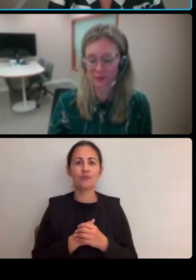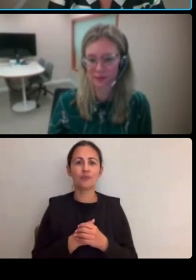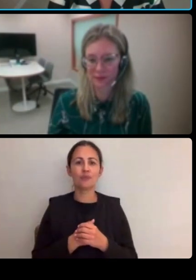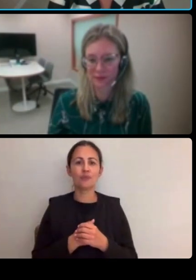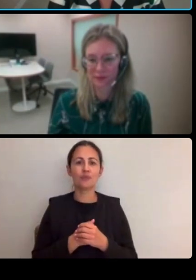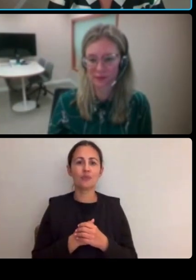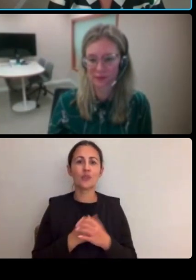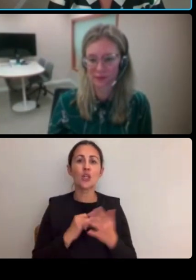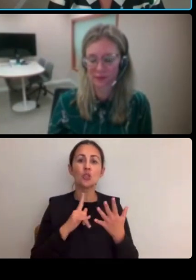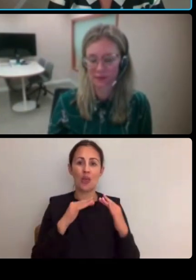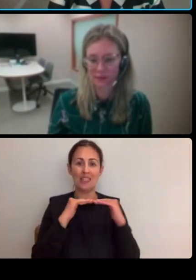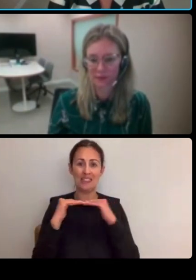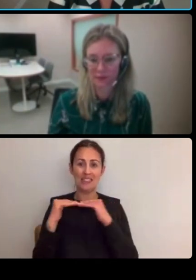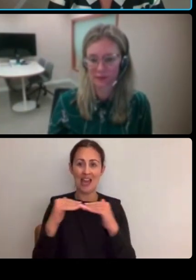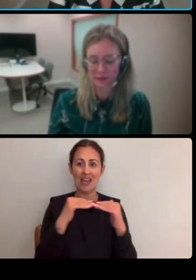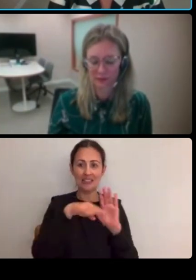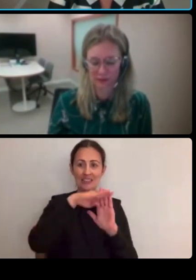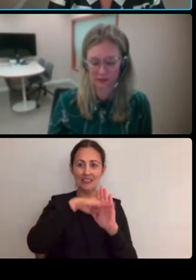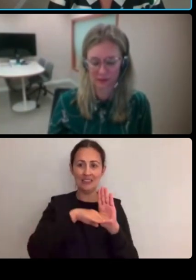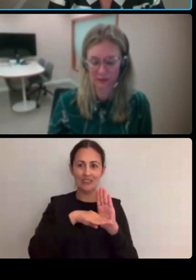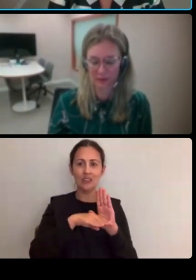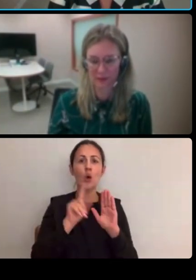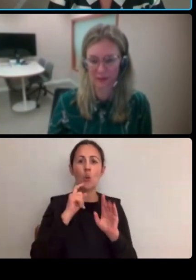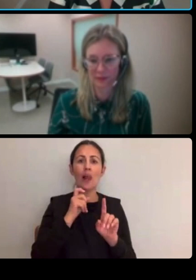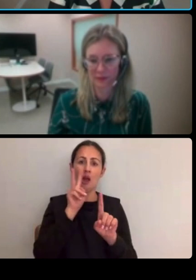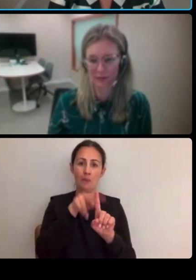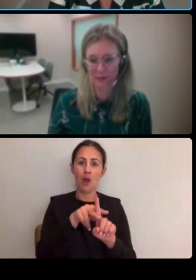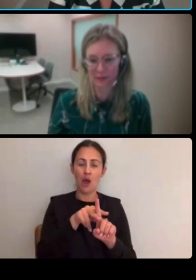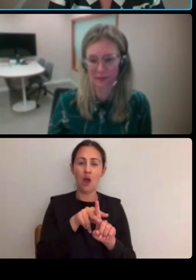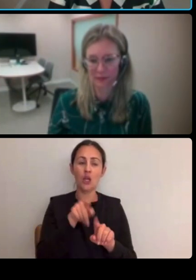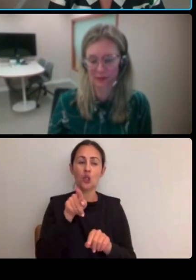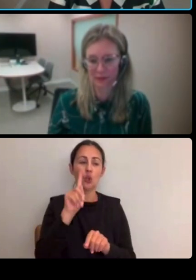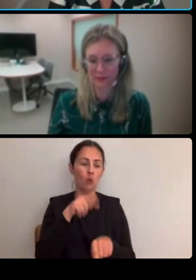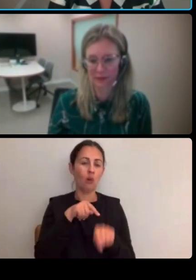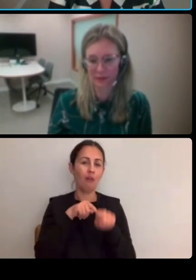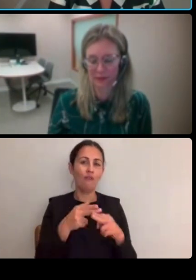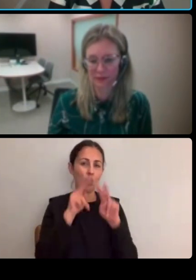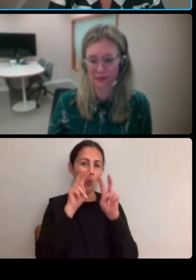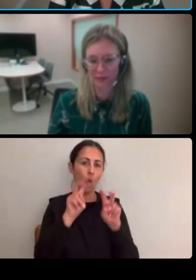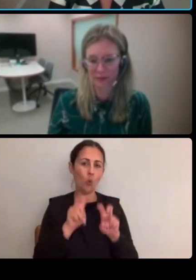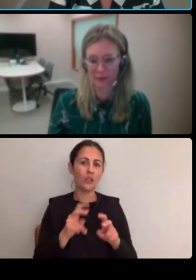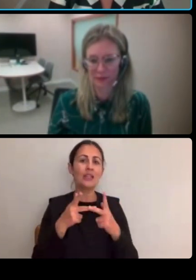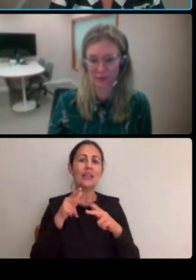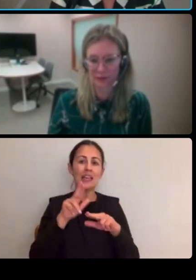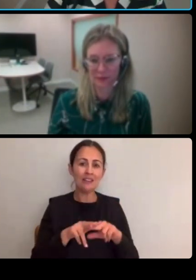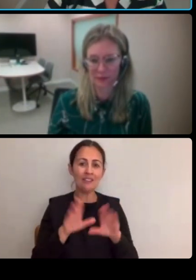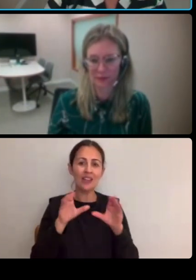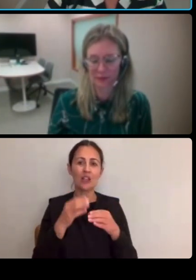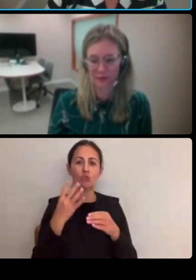the standards will apply and be audited against in categories 4, 5, and